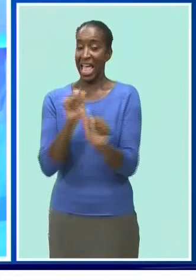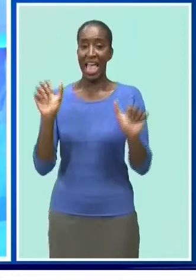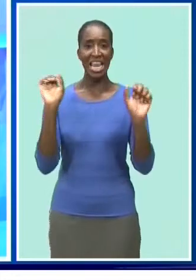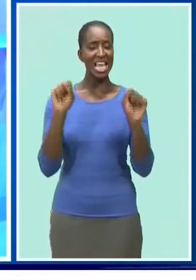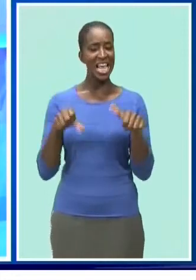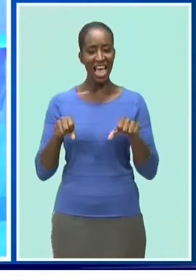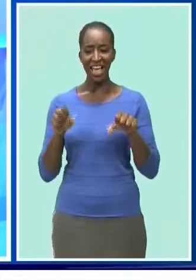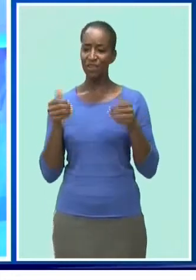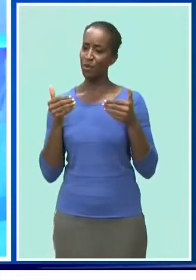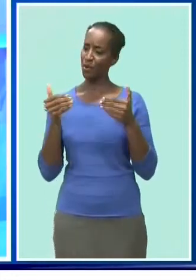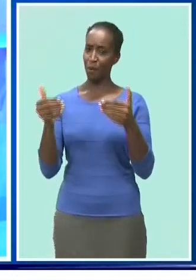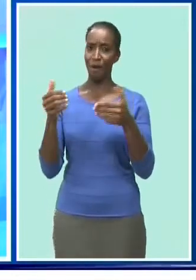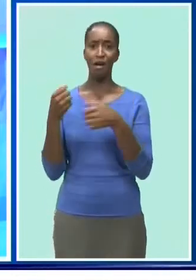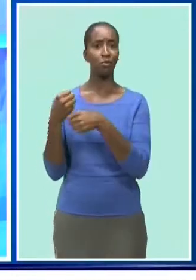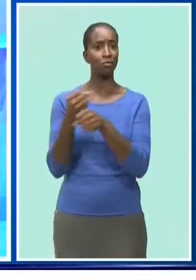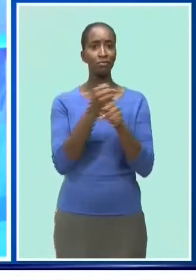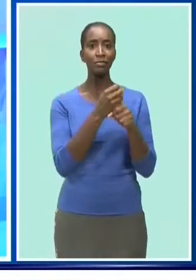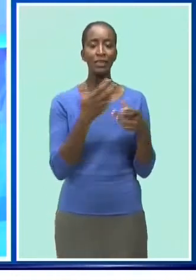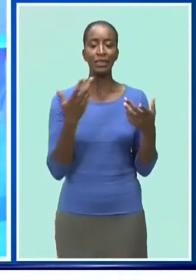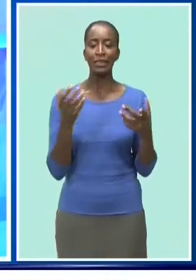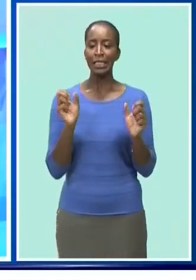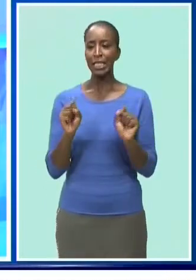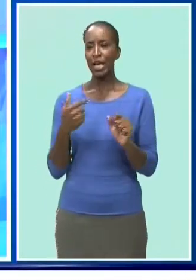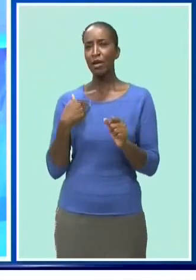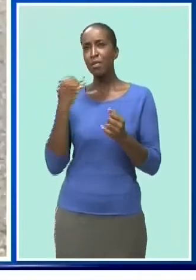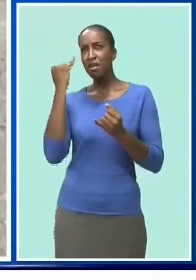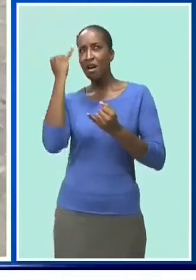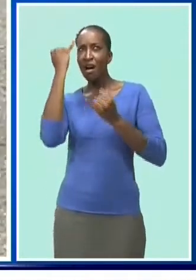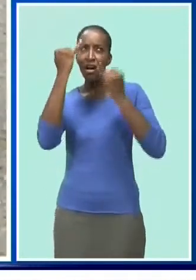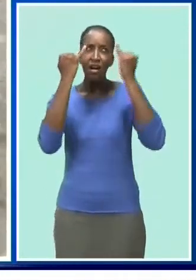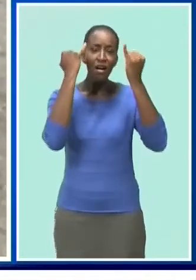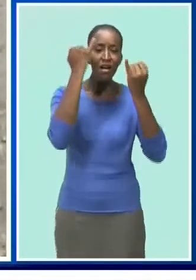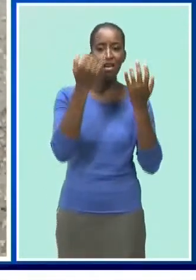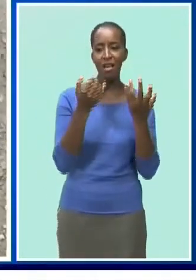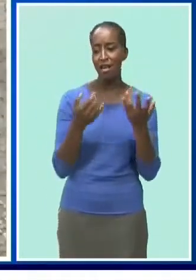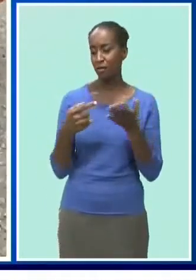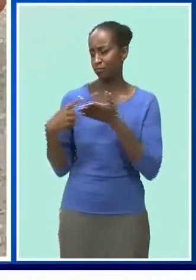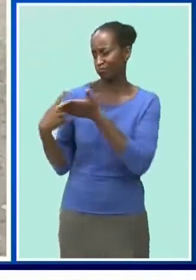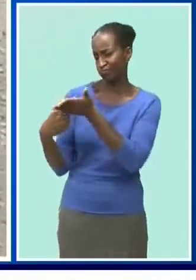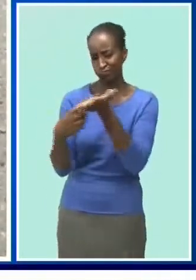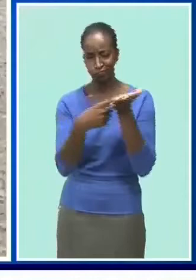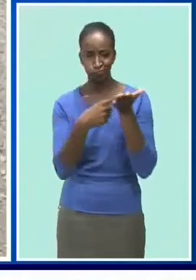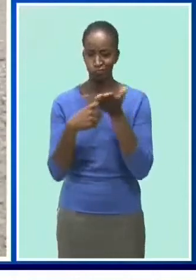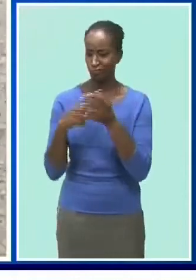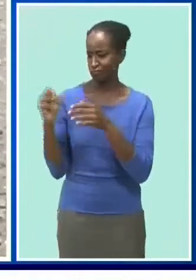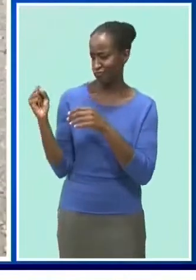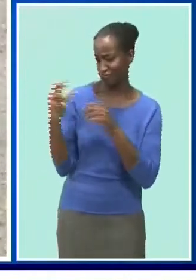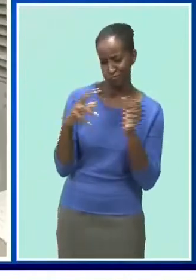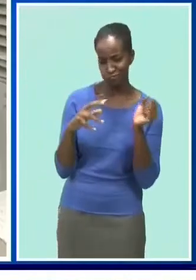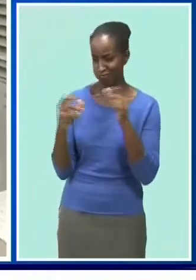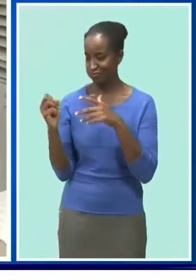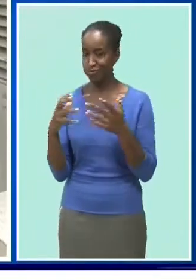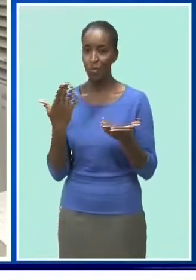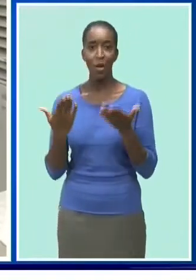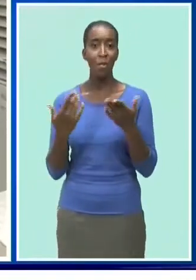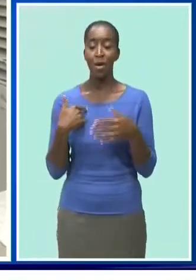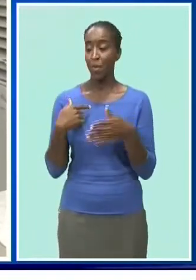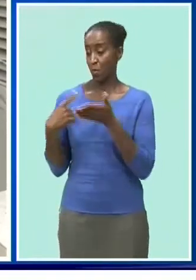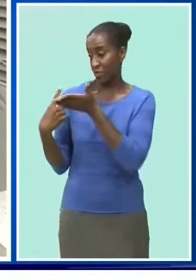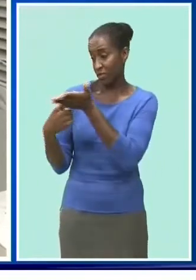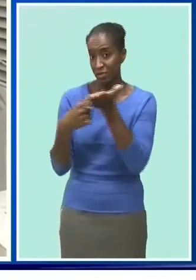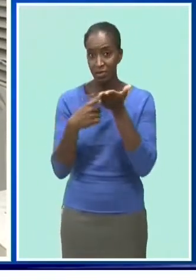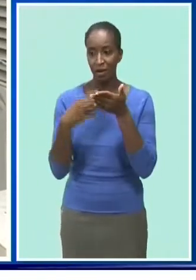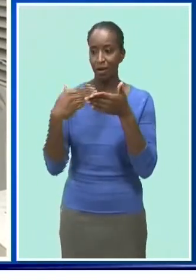as you want to be. You're allowed to give in ideas, and something that you would say this week, next week could be a